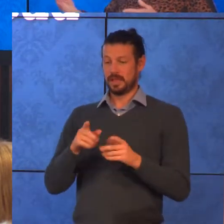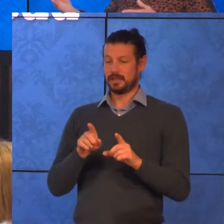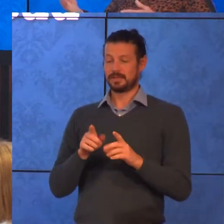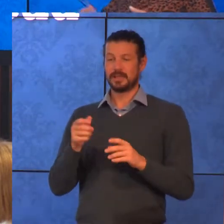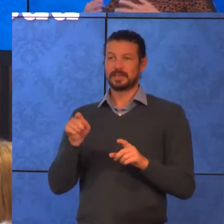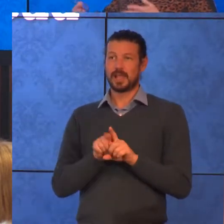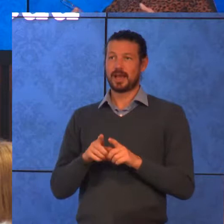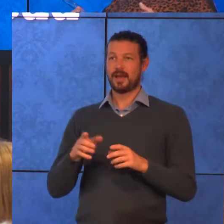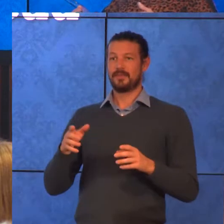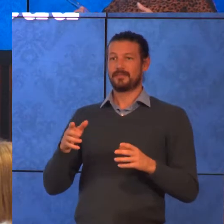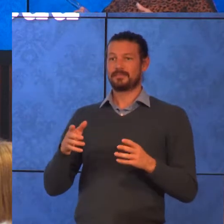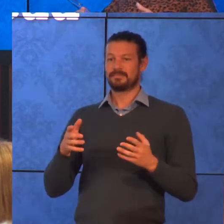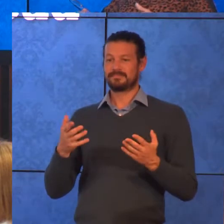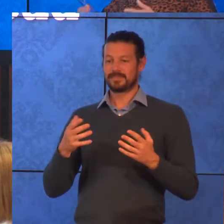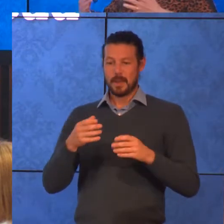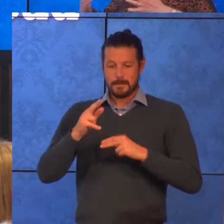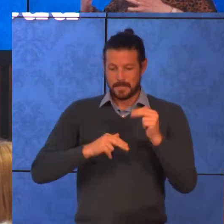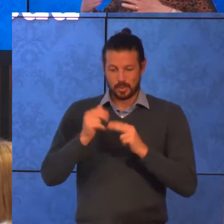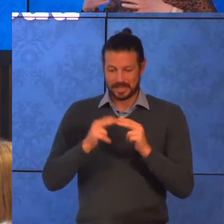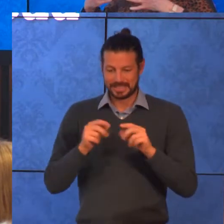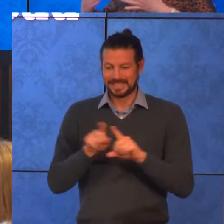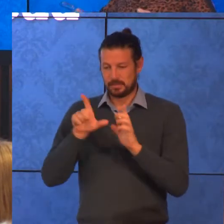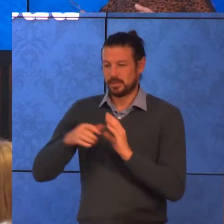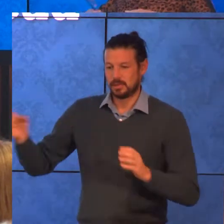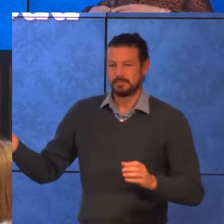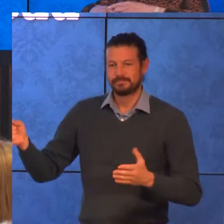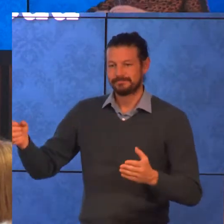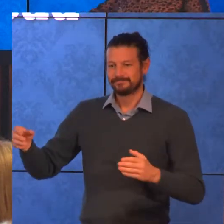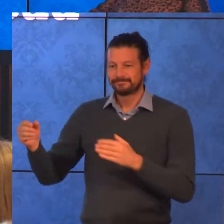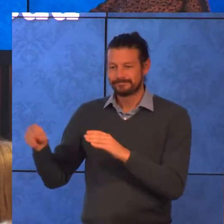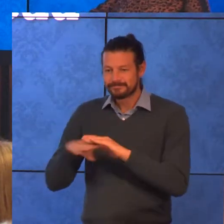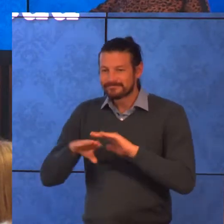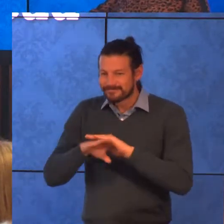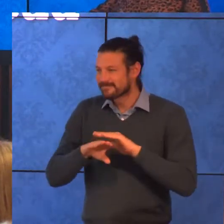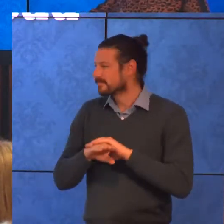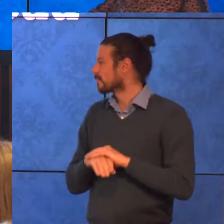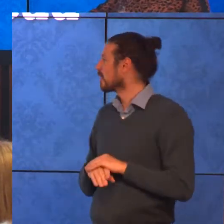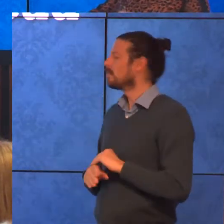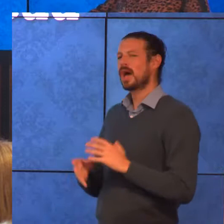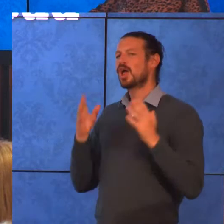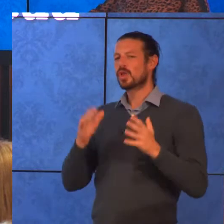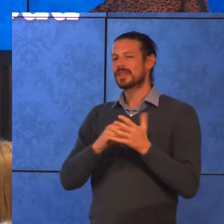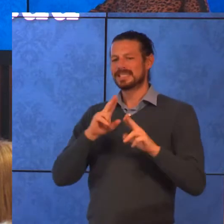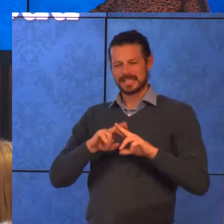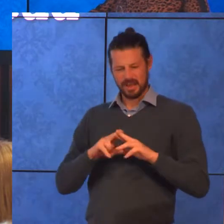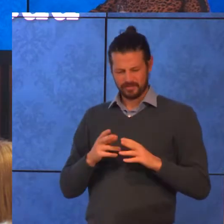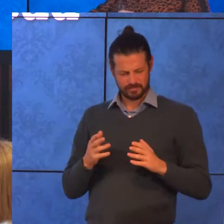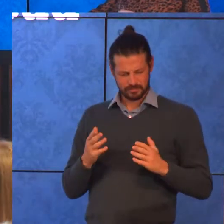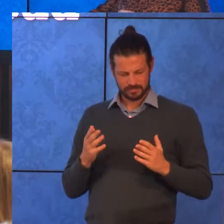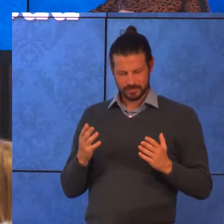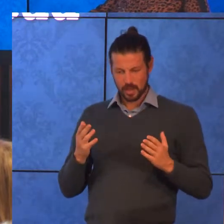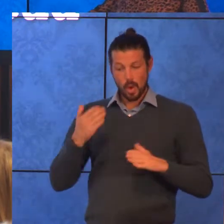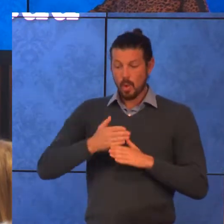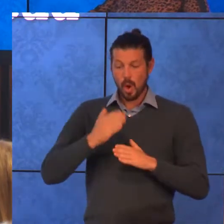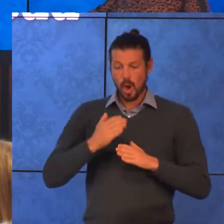sort of a bit like that. We've been. But some of those staff early on were meant to be in the agency, and they were thrown out